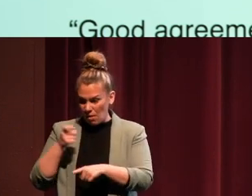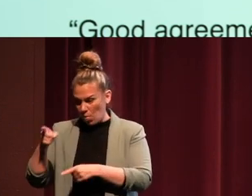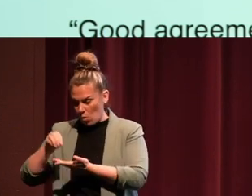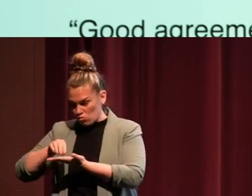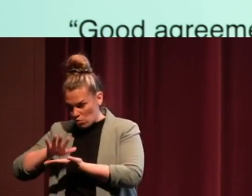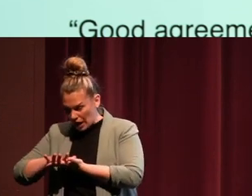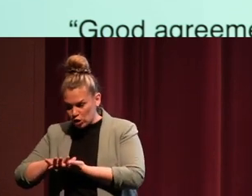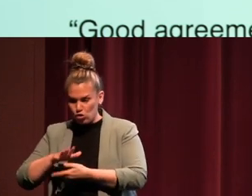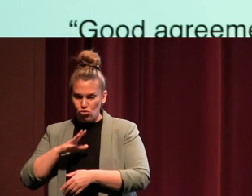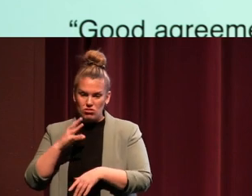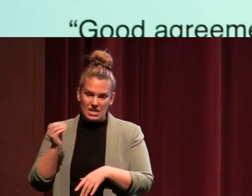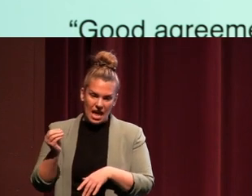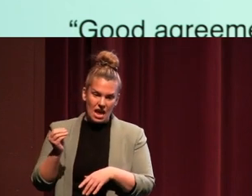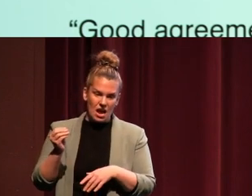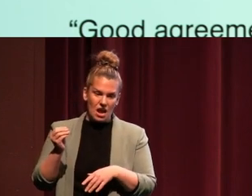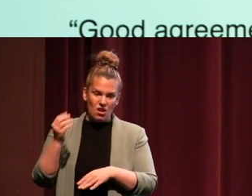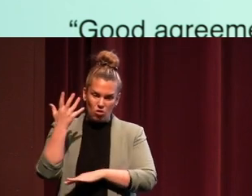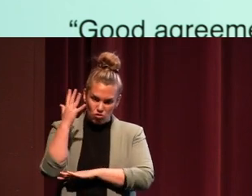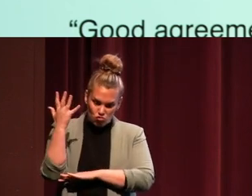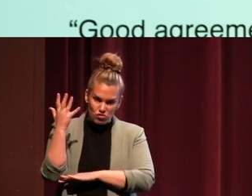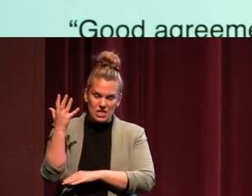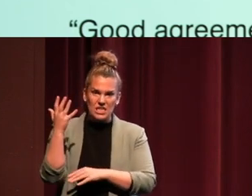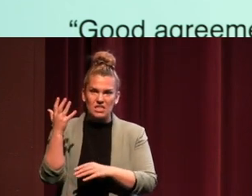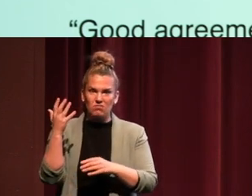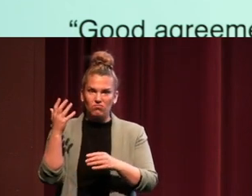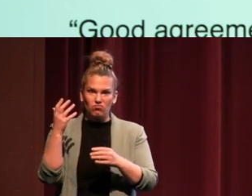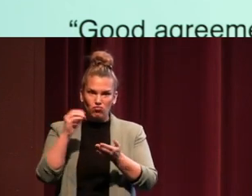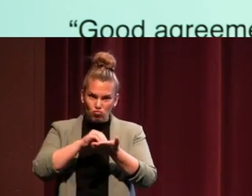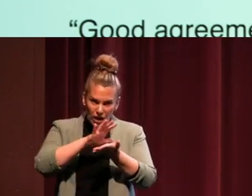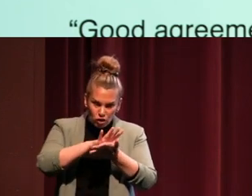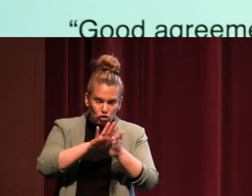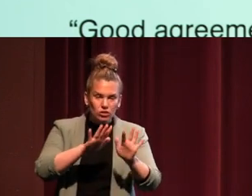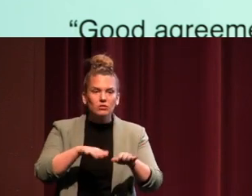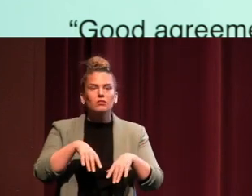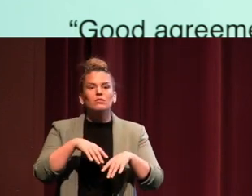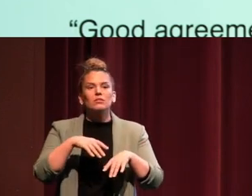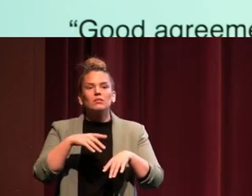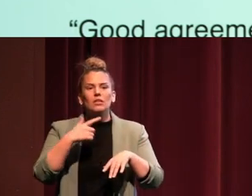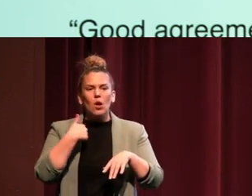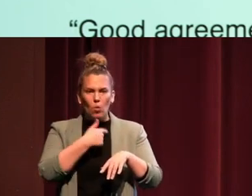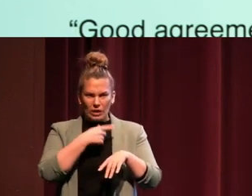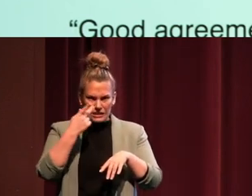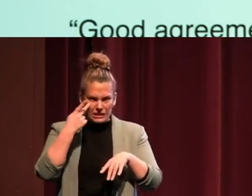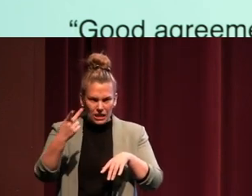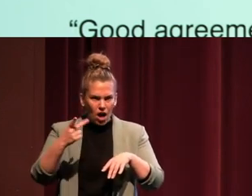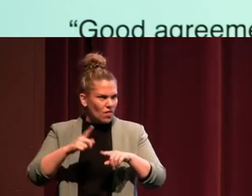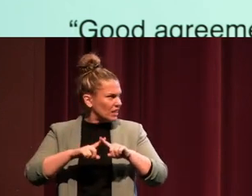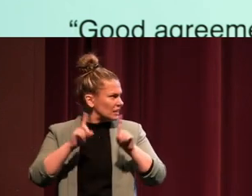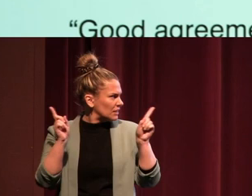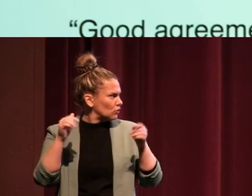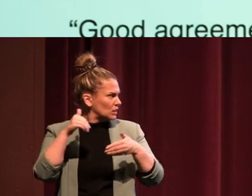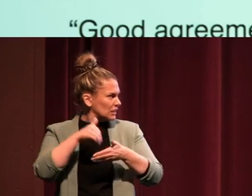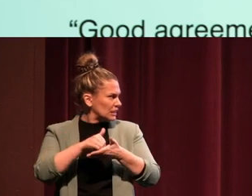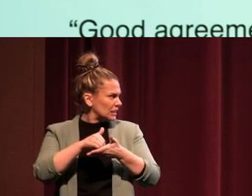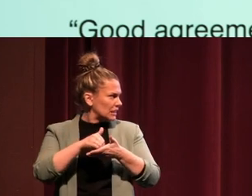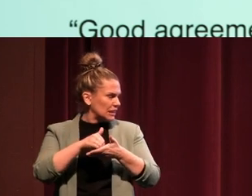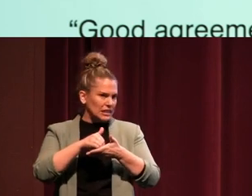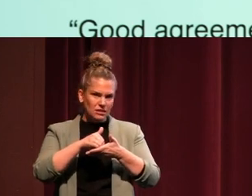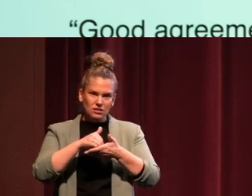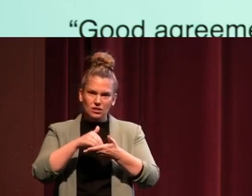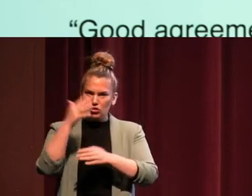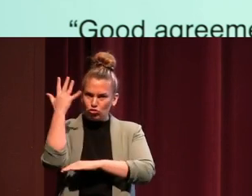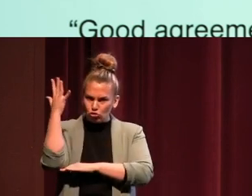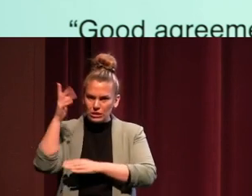ring reconstructions. We found the good agreement between the results of dendroecological, that's tree ring,